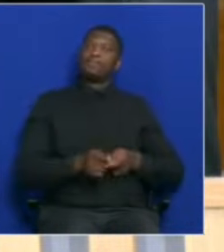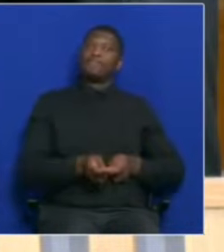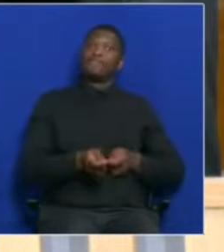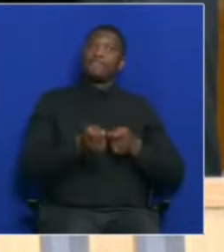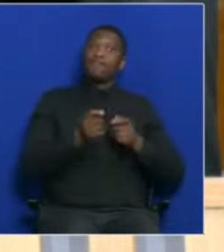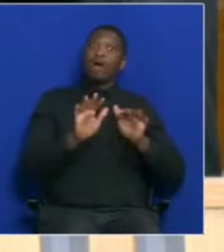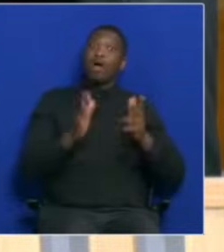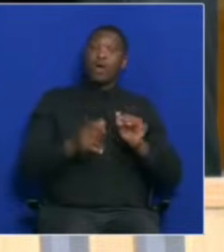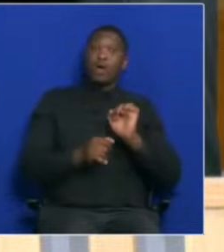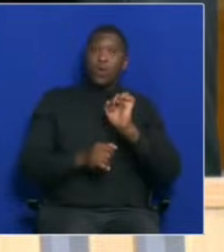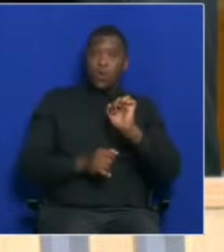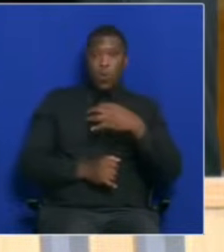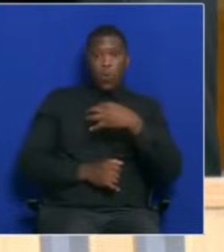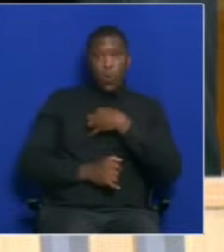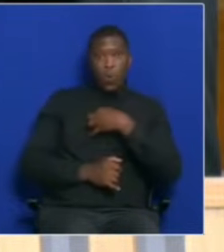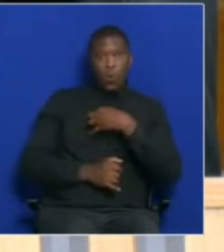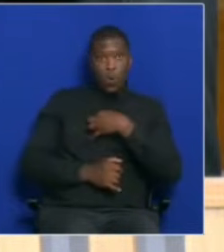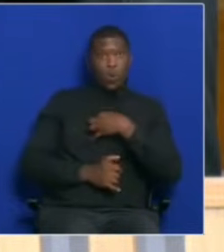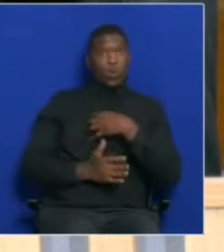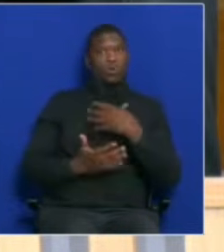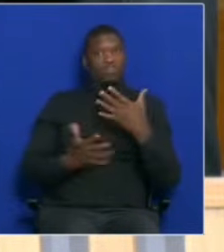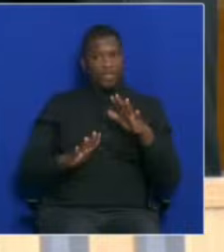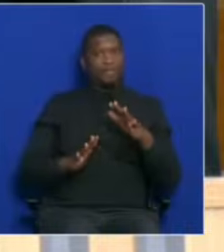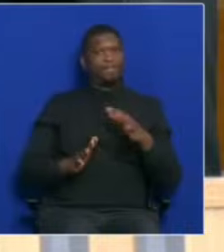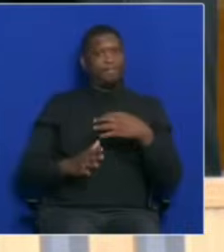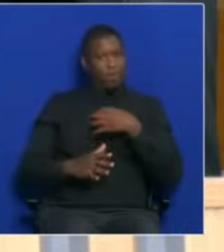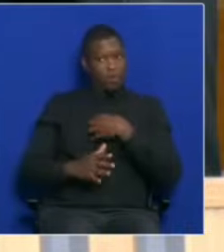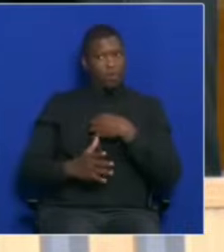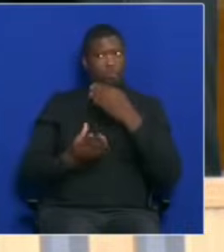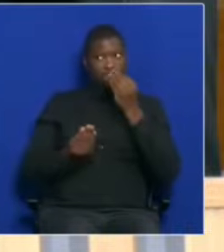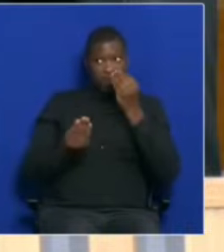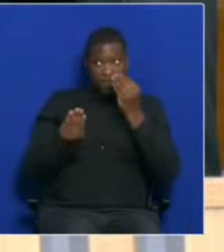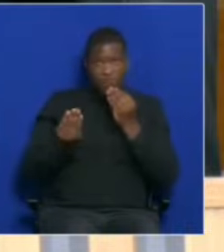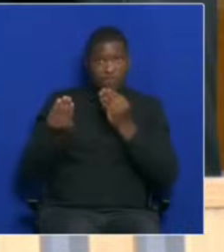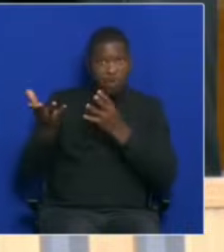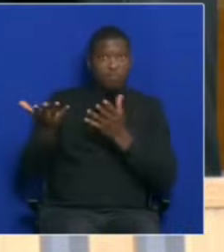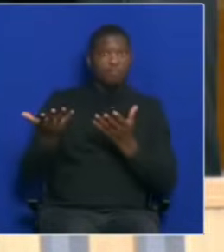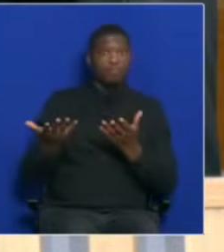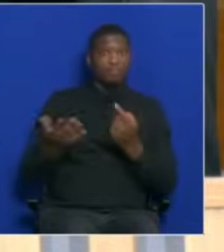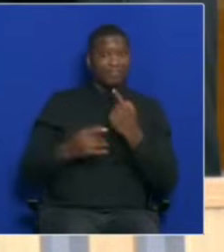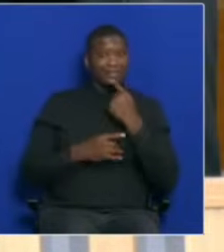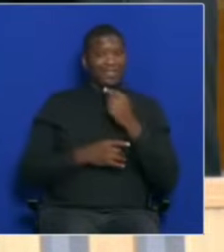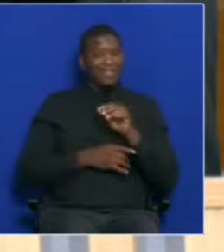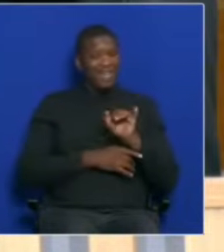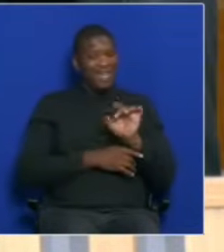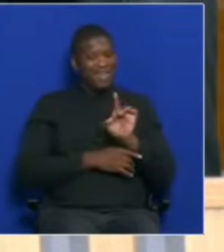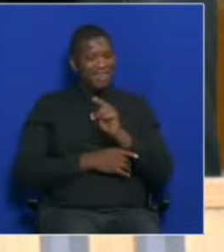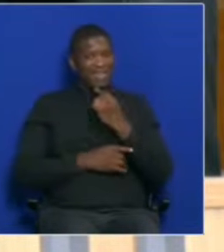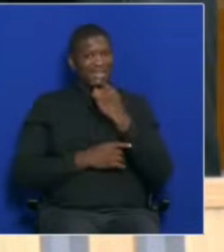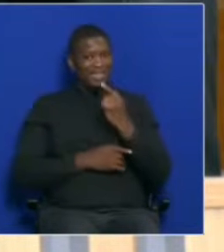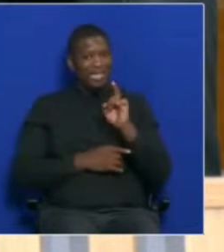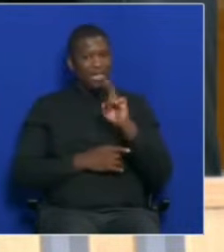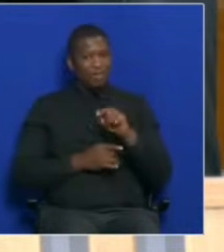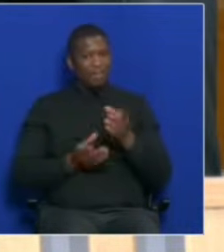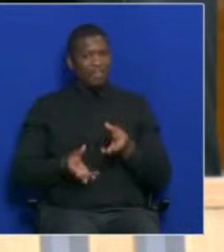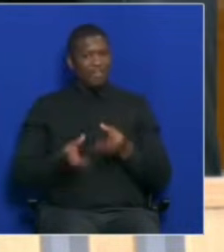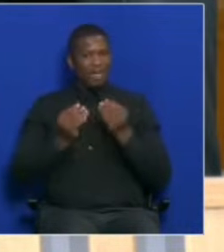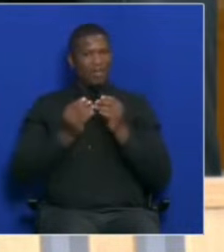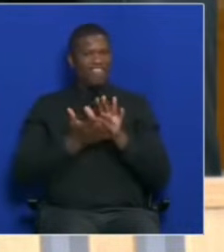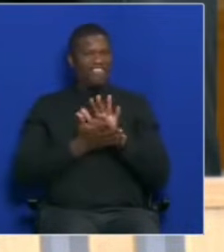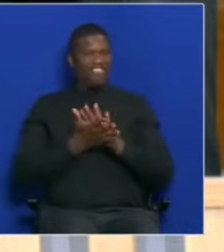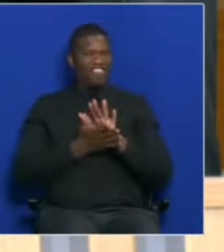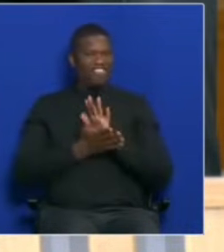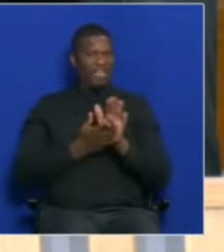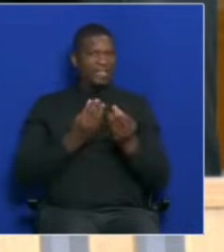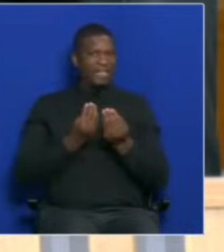Ms. Ramsame's words. It is the ID says, find me dead on this person. It's not, it's